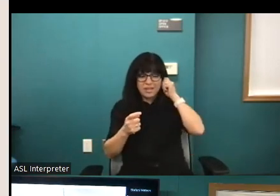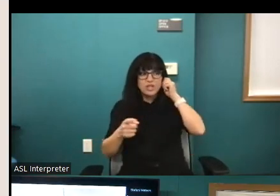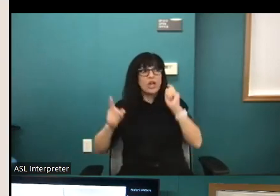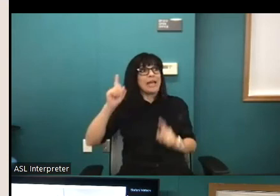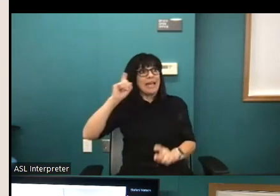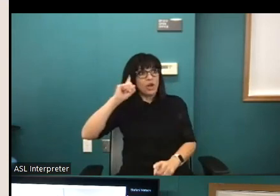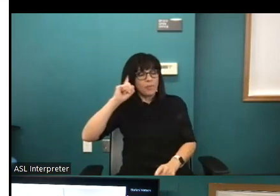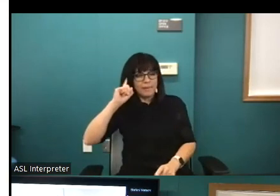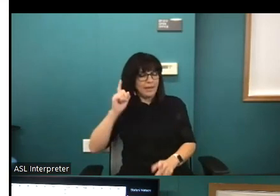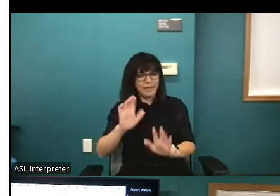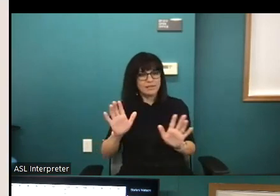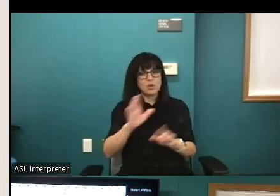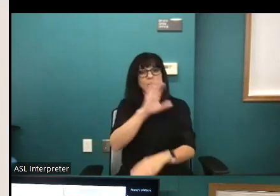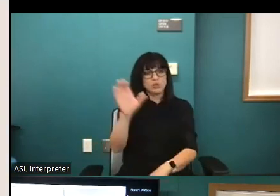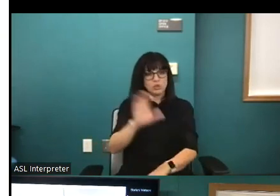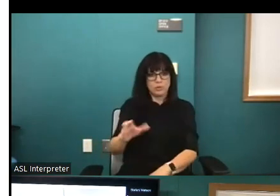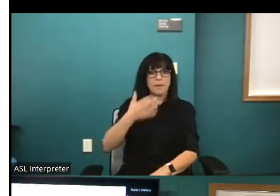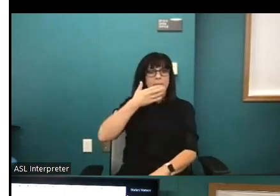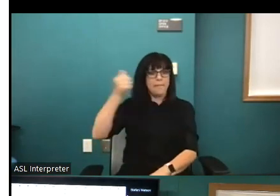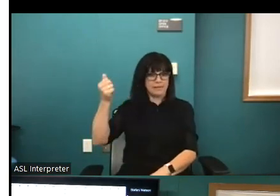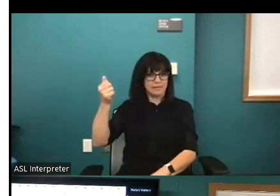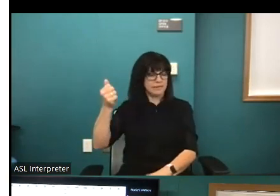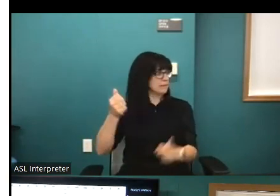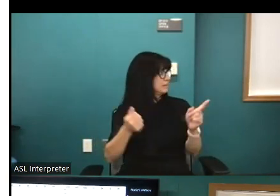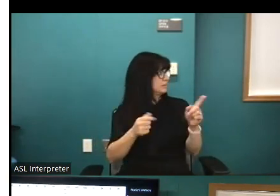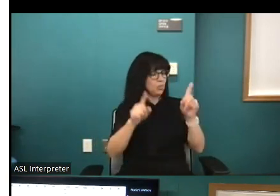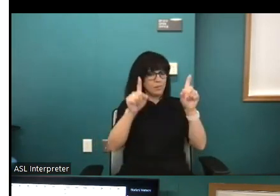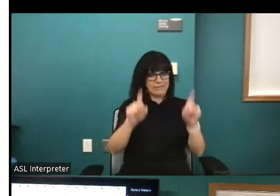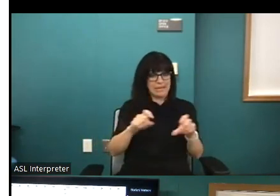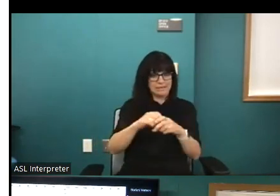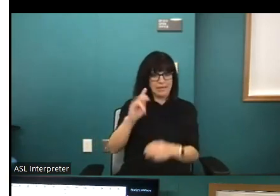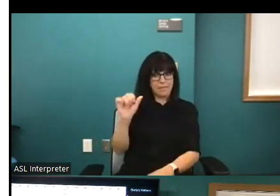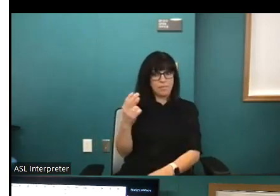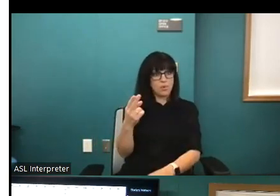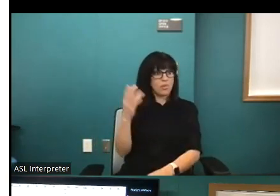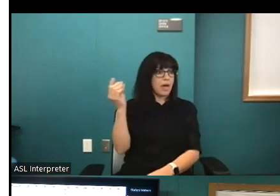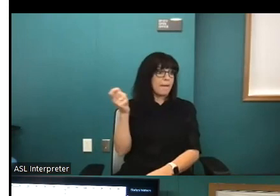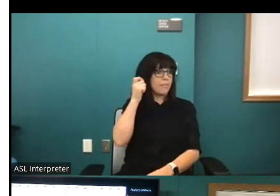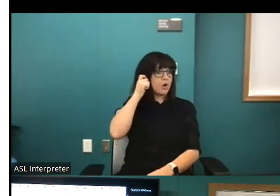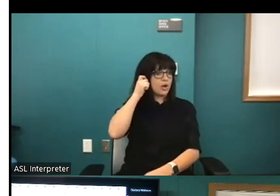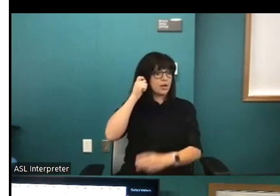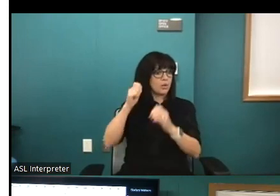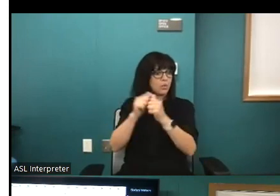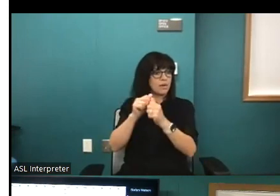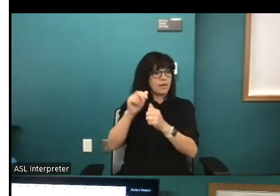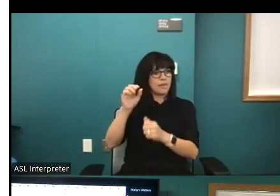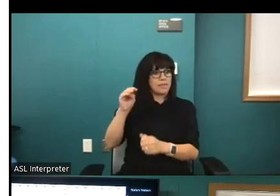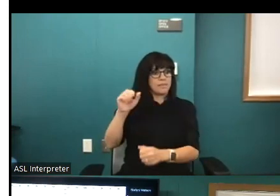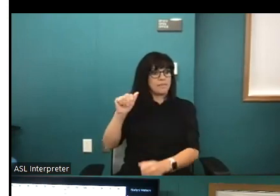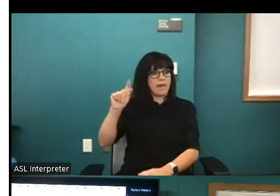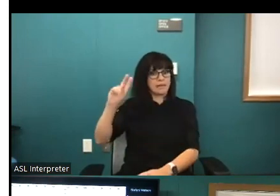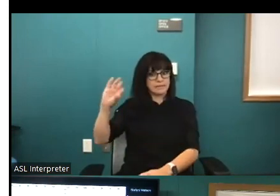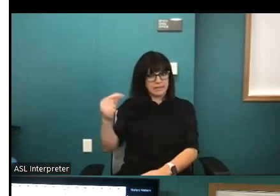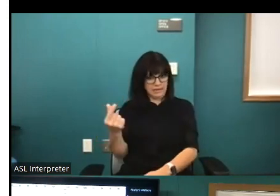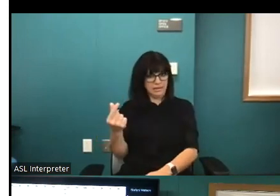So when we do testing with this in our booth, I put an insert in with masking in that ear. And that's